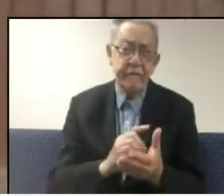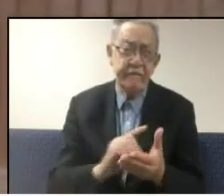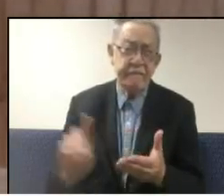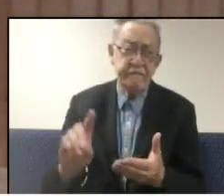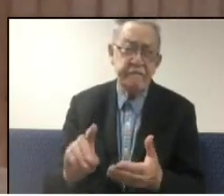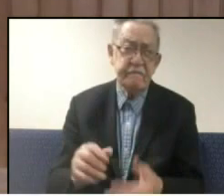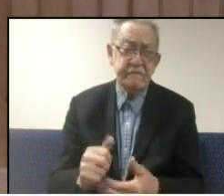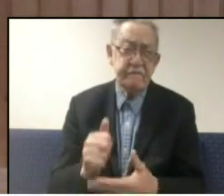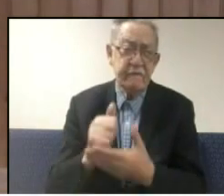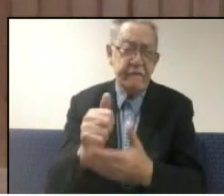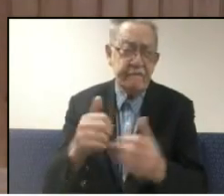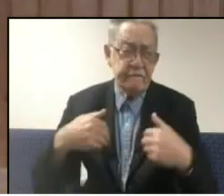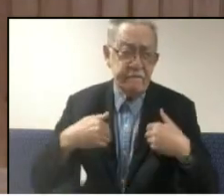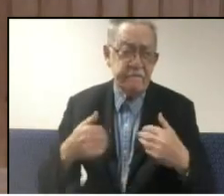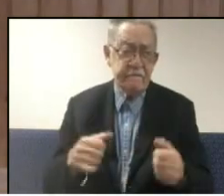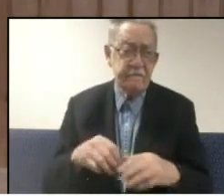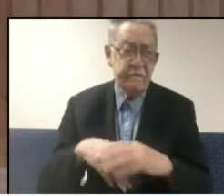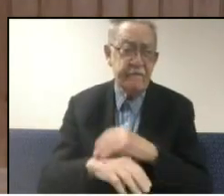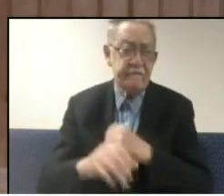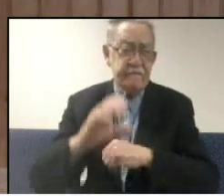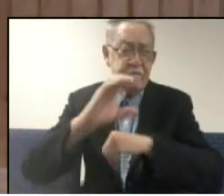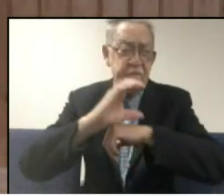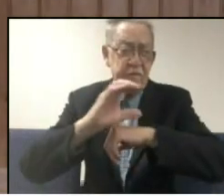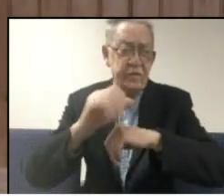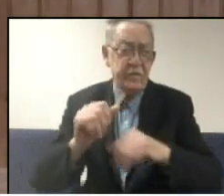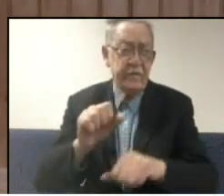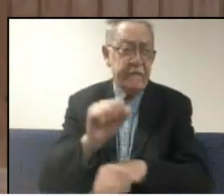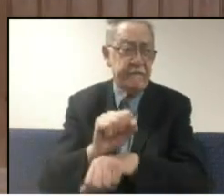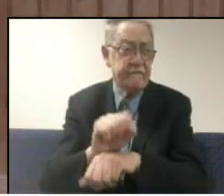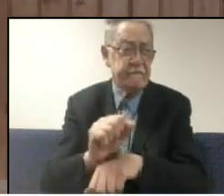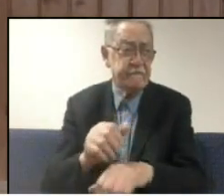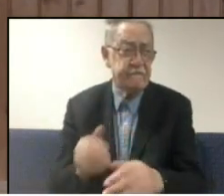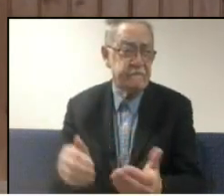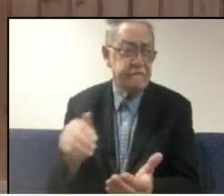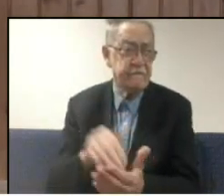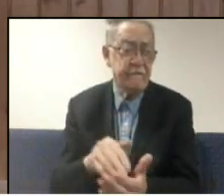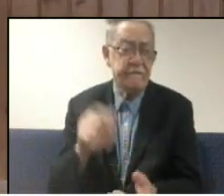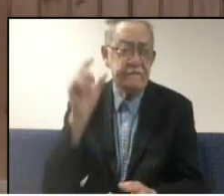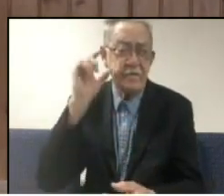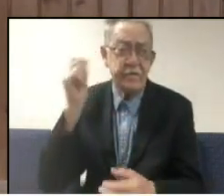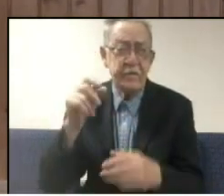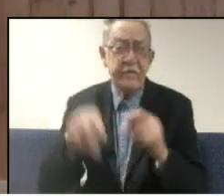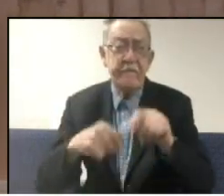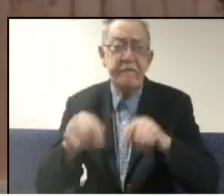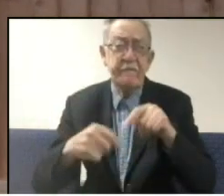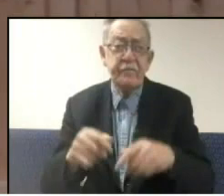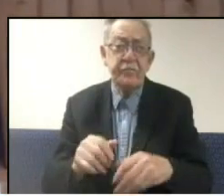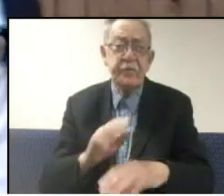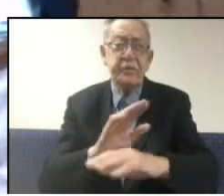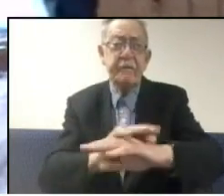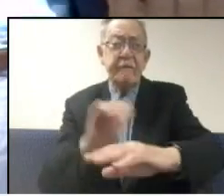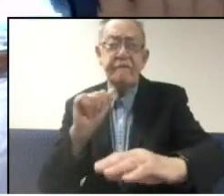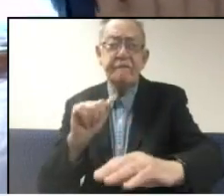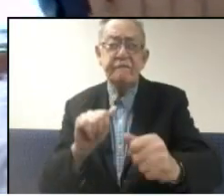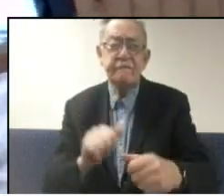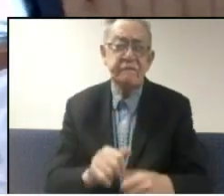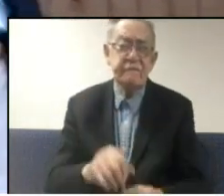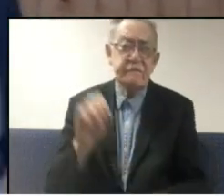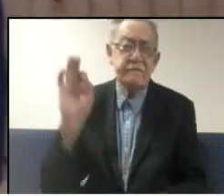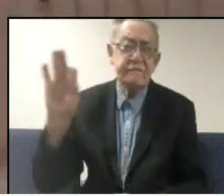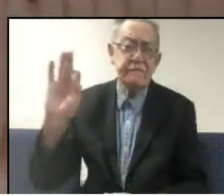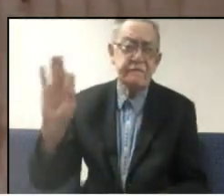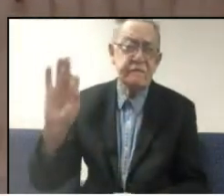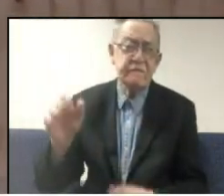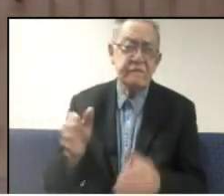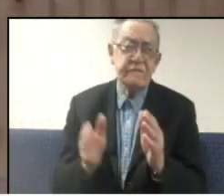that they have. In the church world, we often hear about people being called to pastor, right?